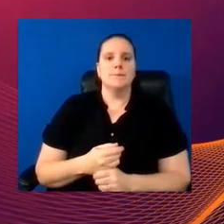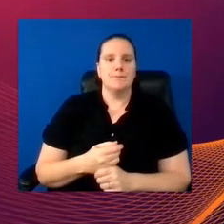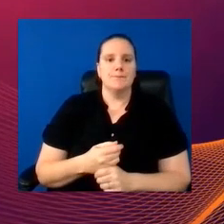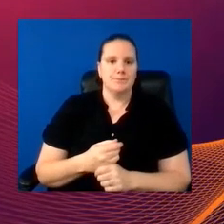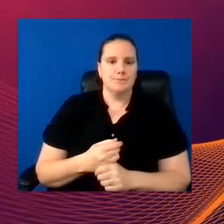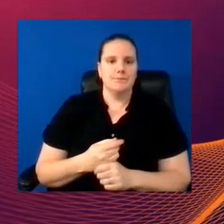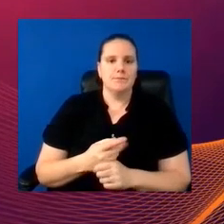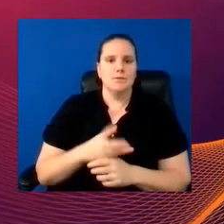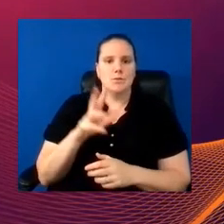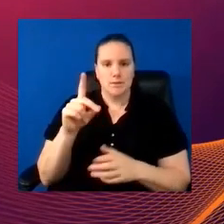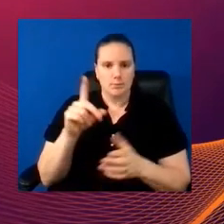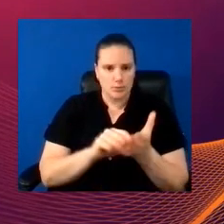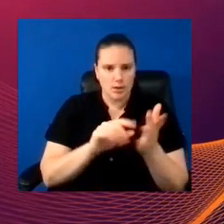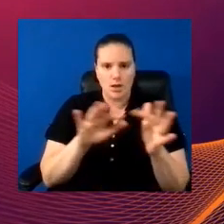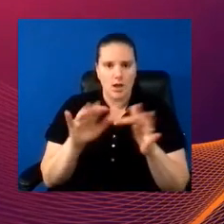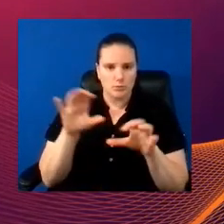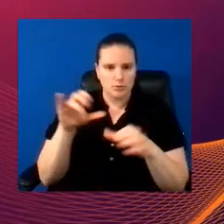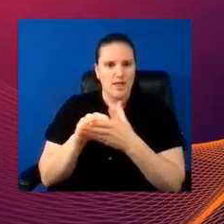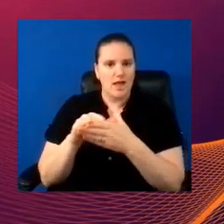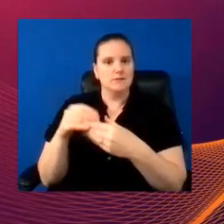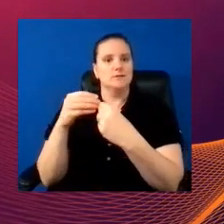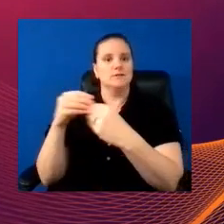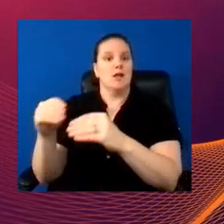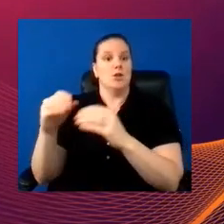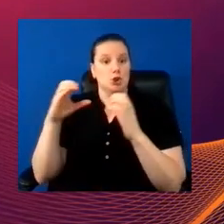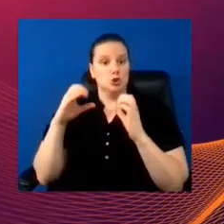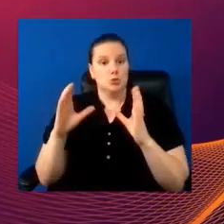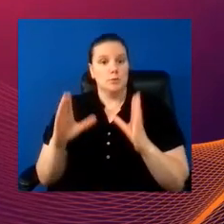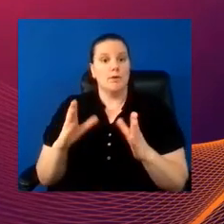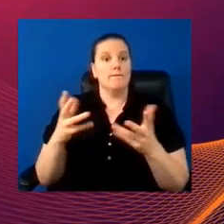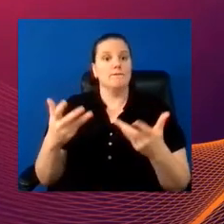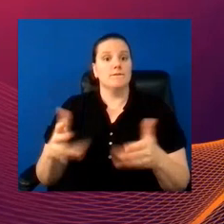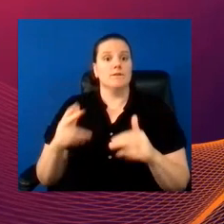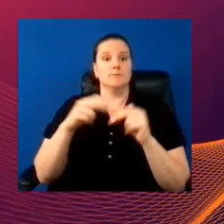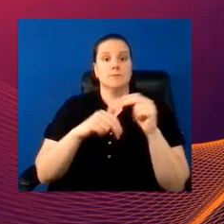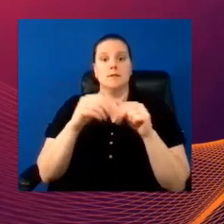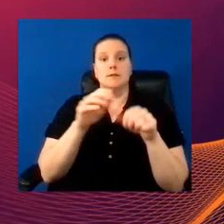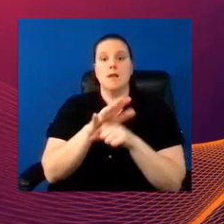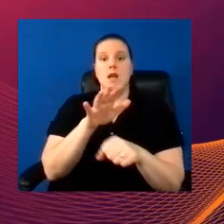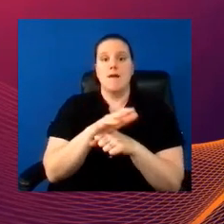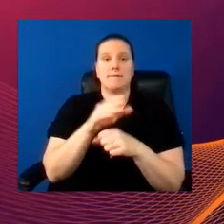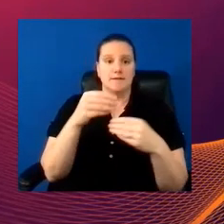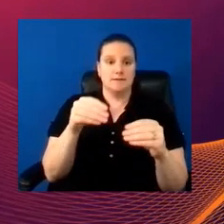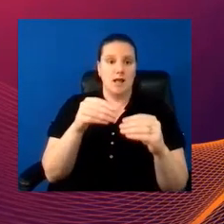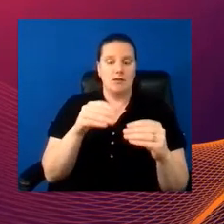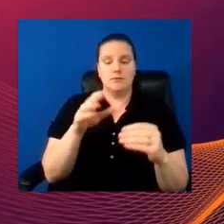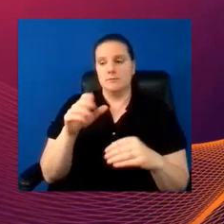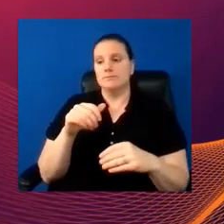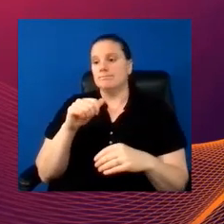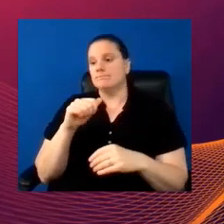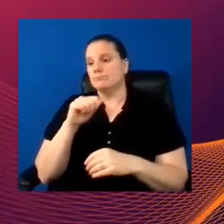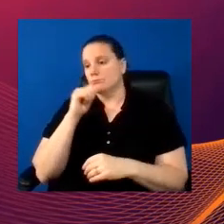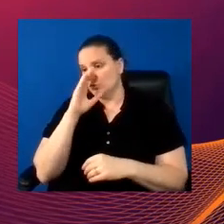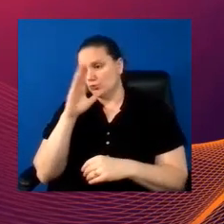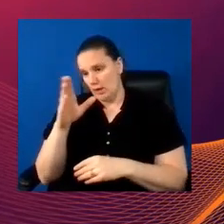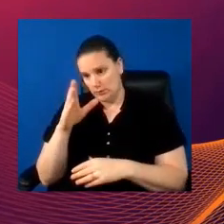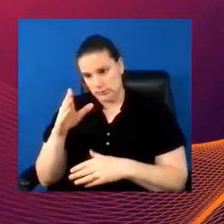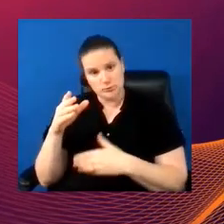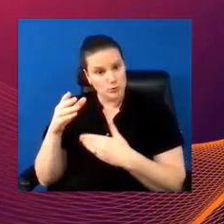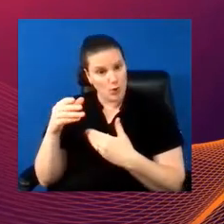that and then sell to the end consumer. Eventually, once I build up enough sales, I would go to an indirect approach and